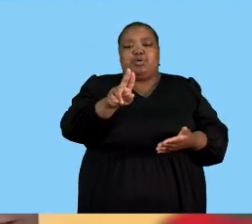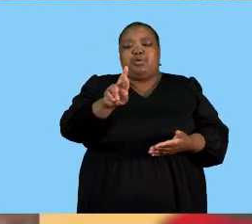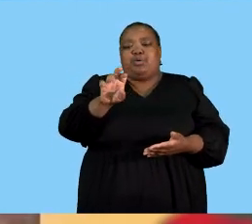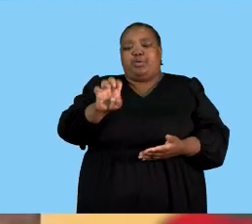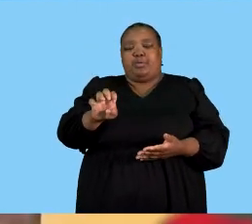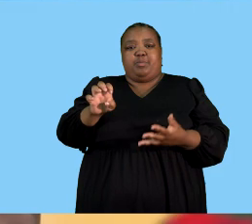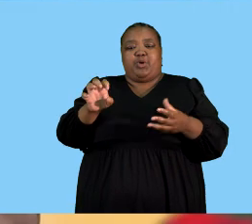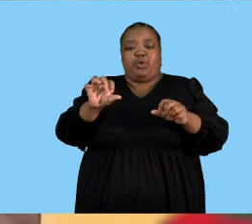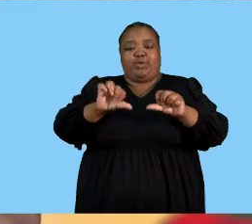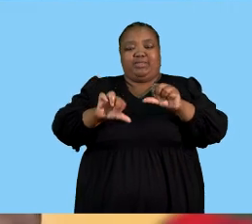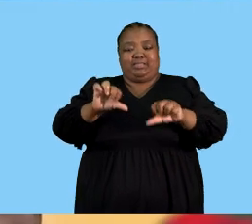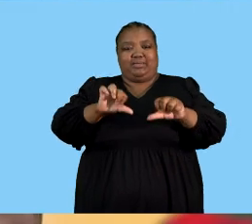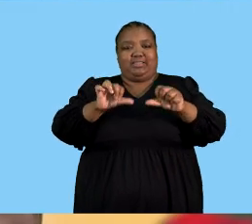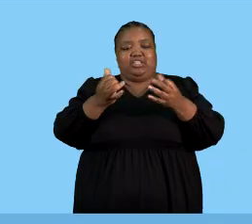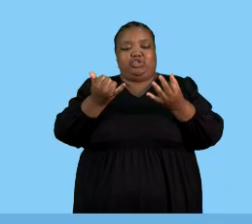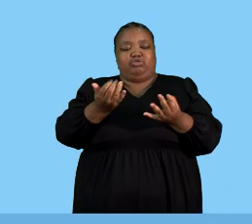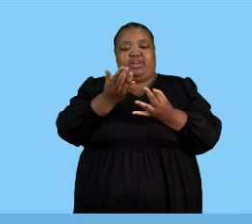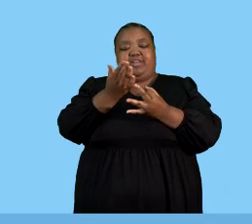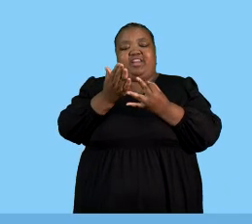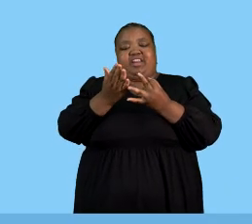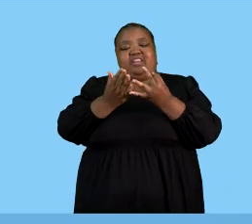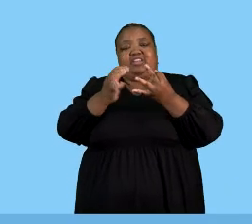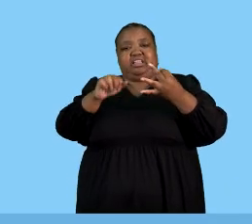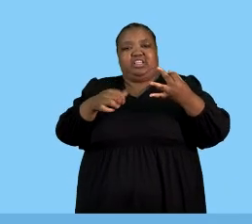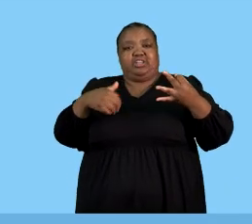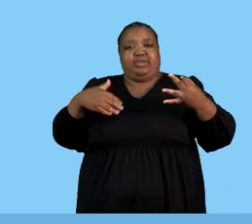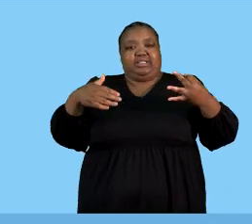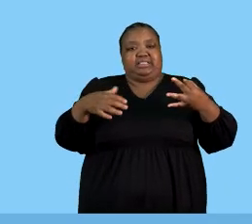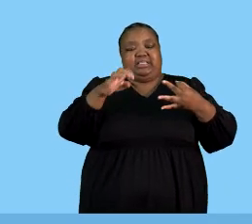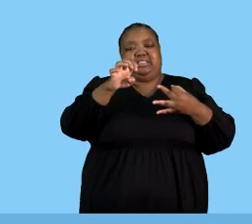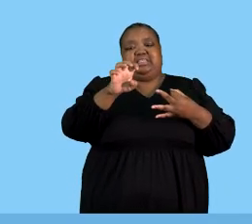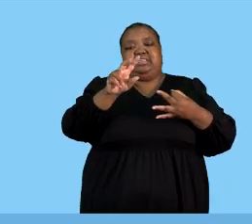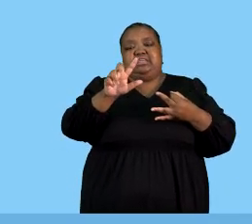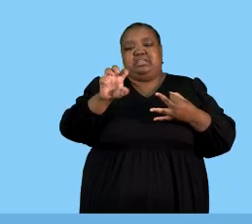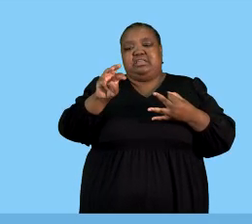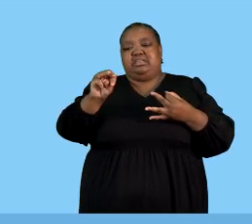smaller concepts. So you're going to start with the elements and compounds.